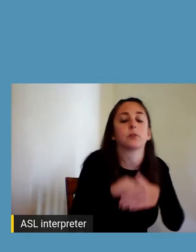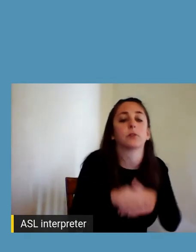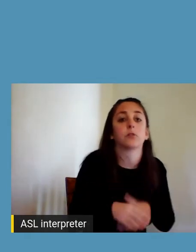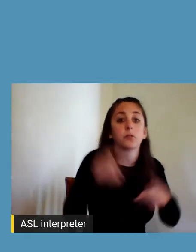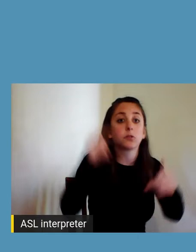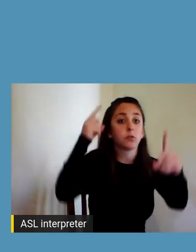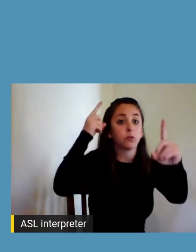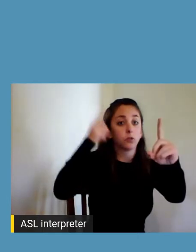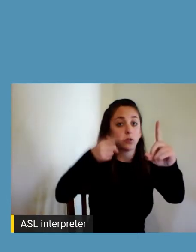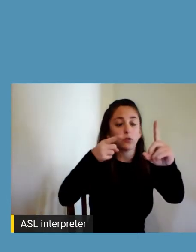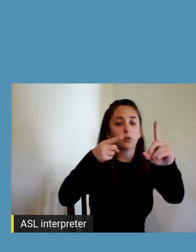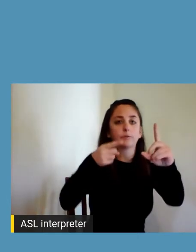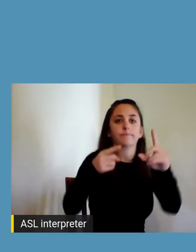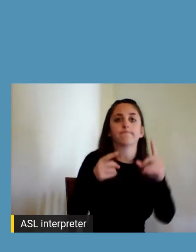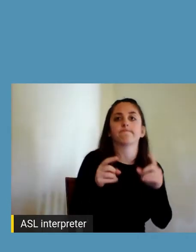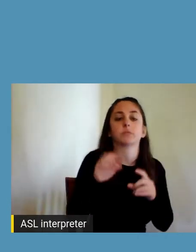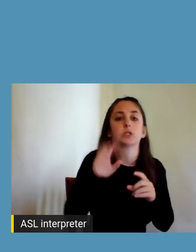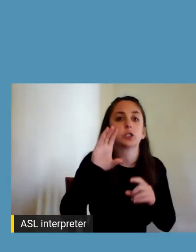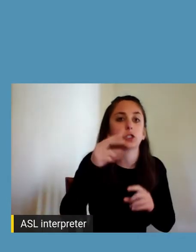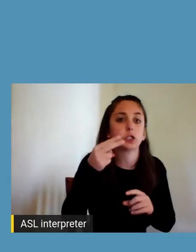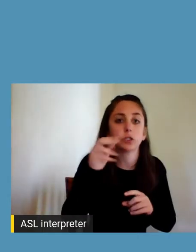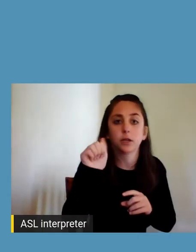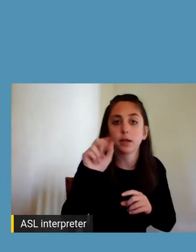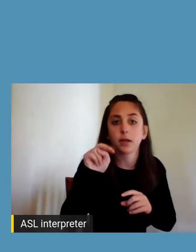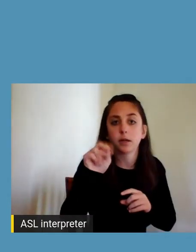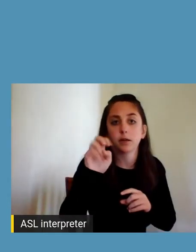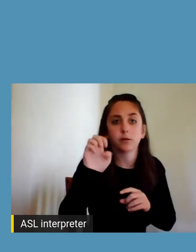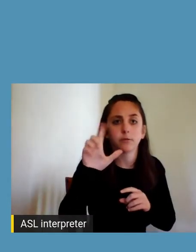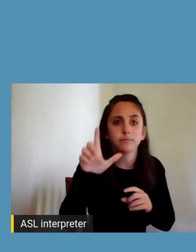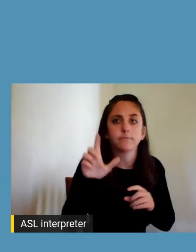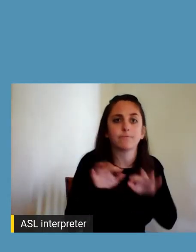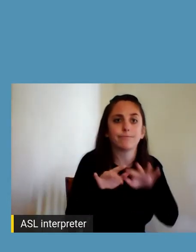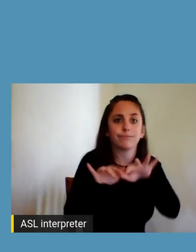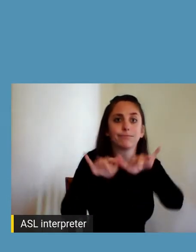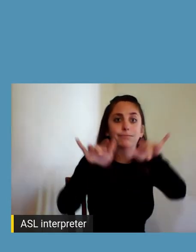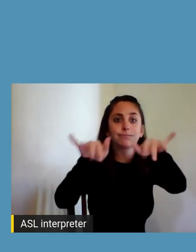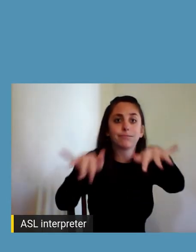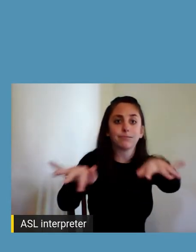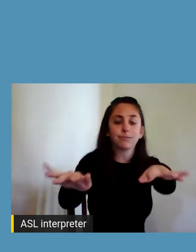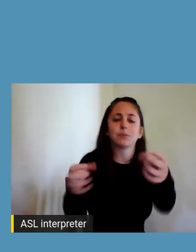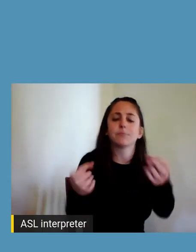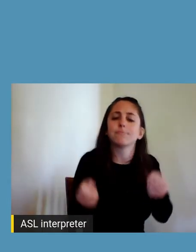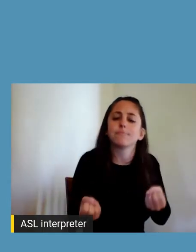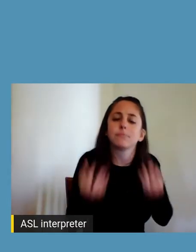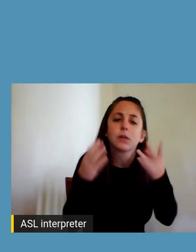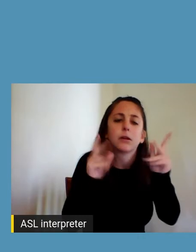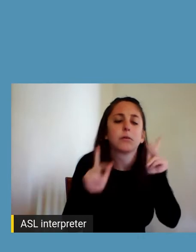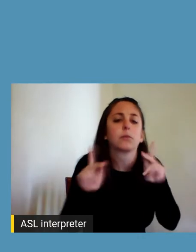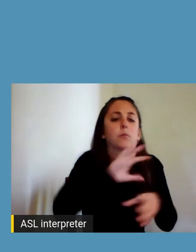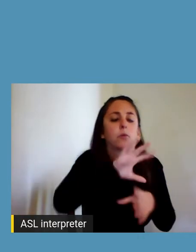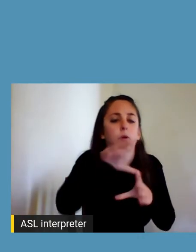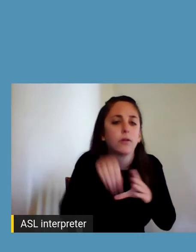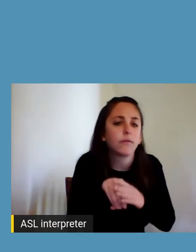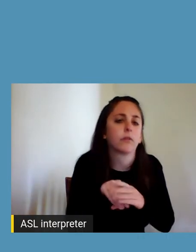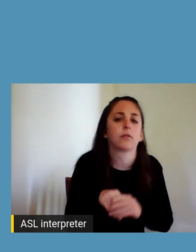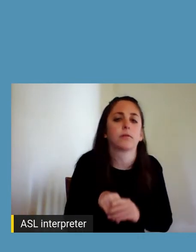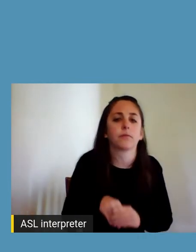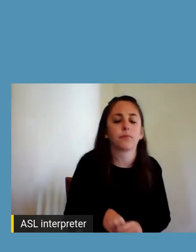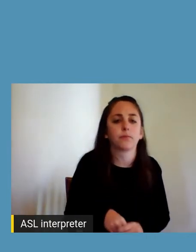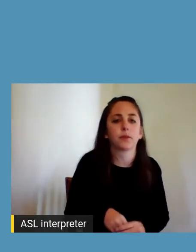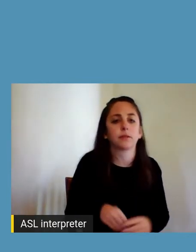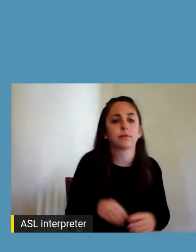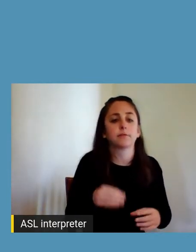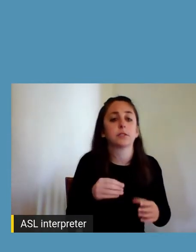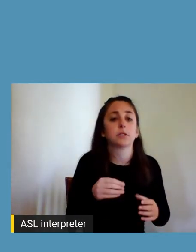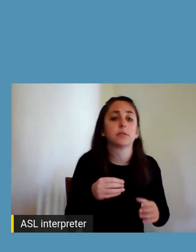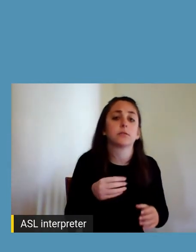to grow our channel. Our indicator is to keep engagement at a standard, say 200 likes per post, or that it goes up to